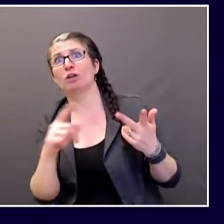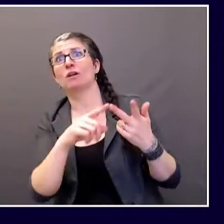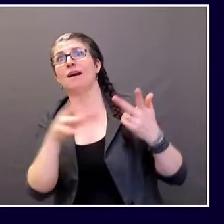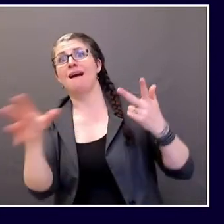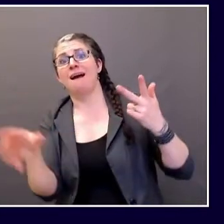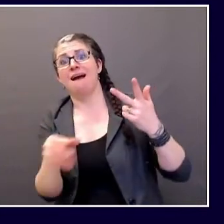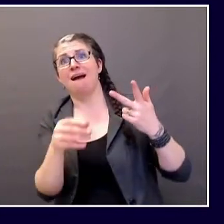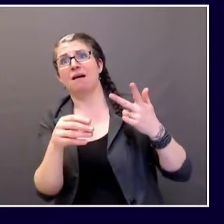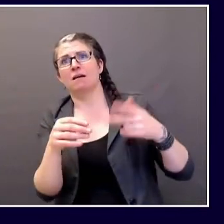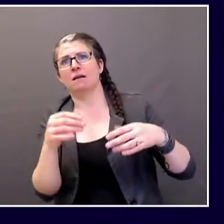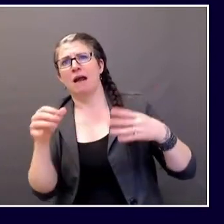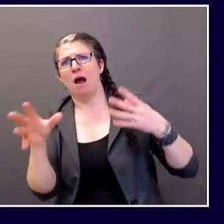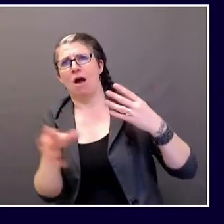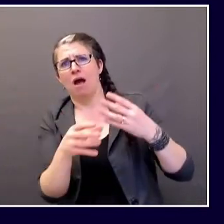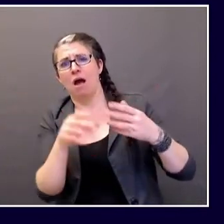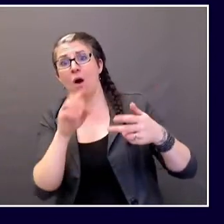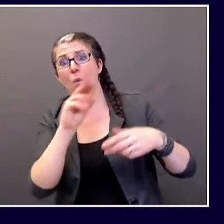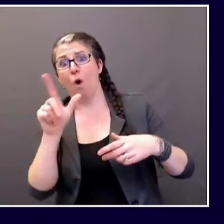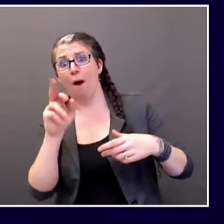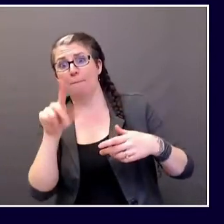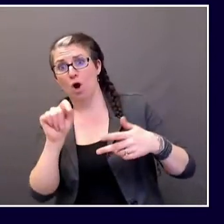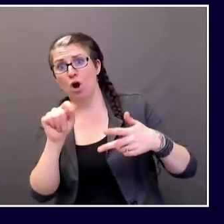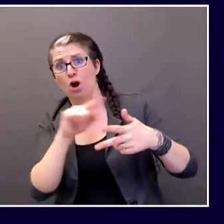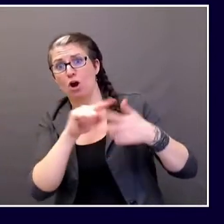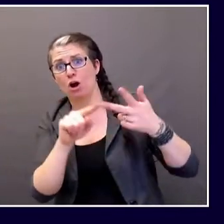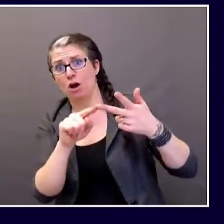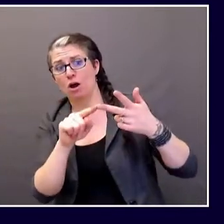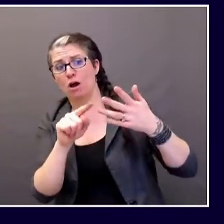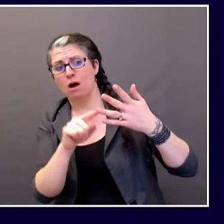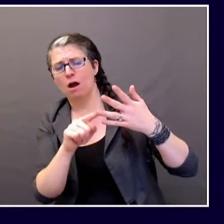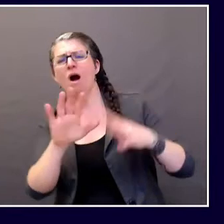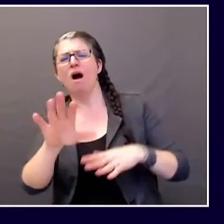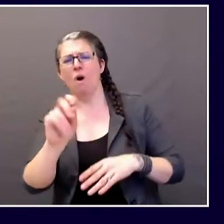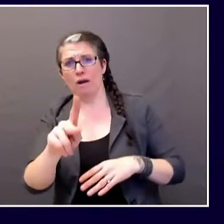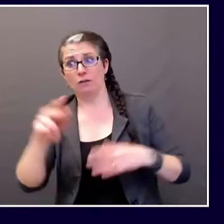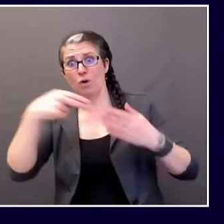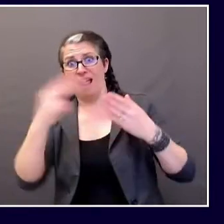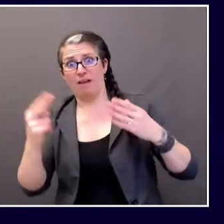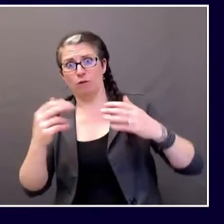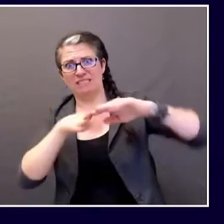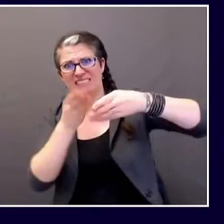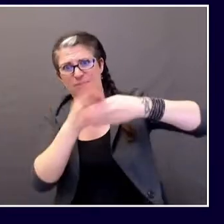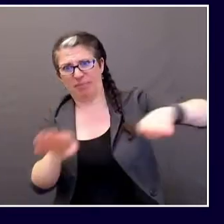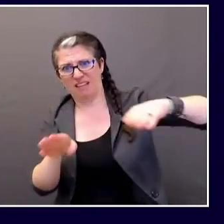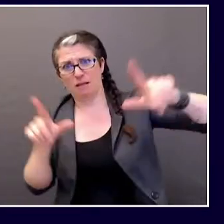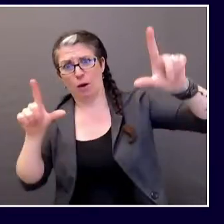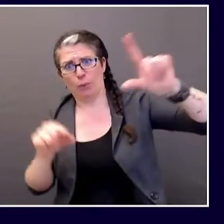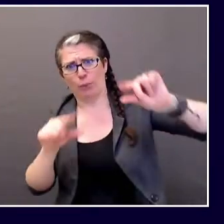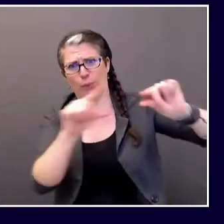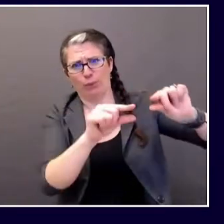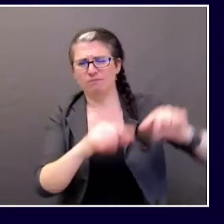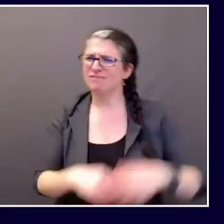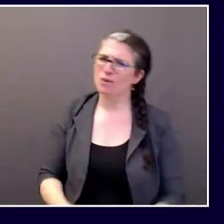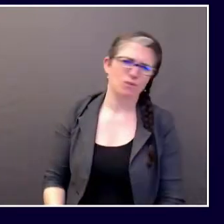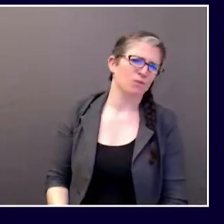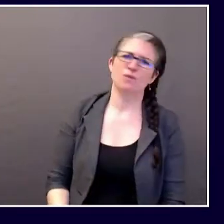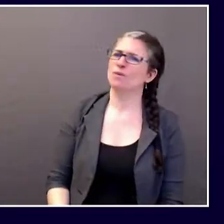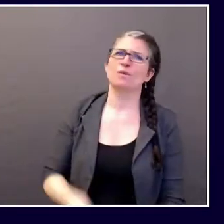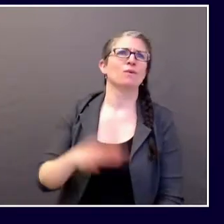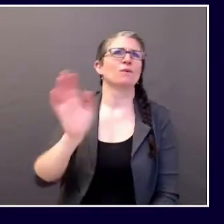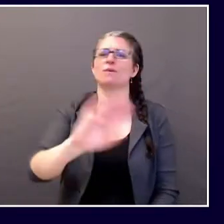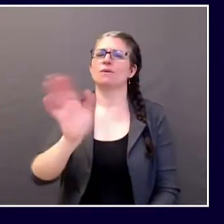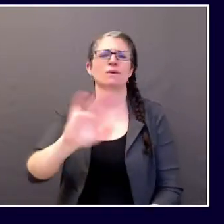Can you help people understand a little bit why some of the counties in the state seem like they've done a very good job with their